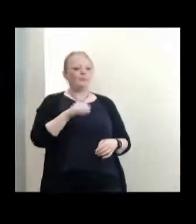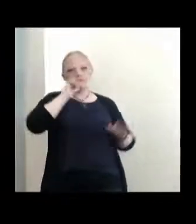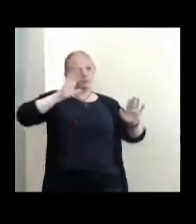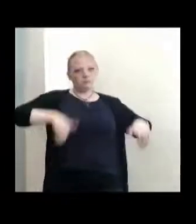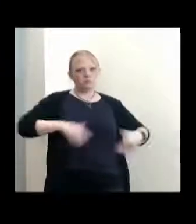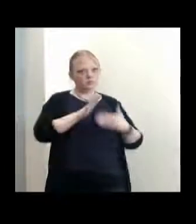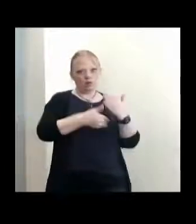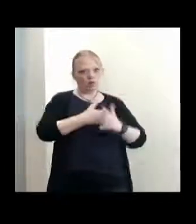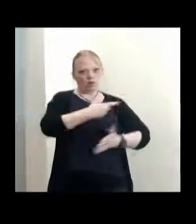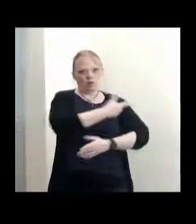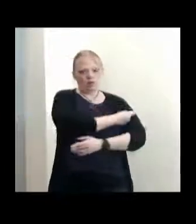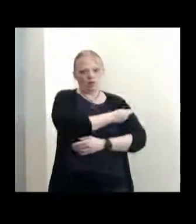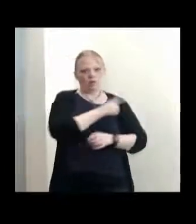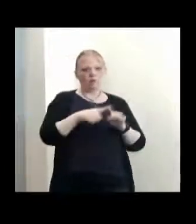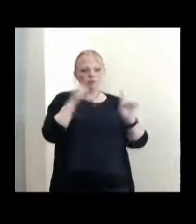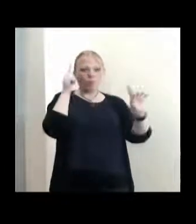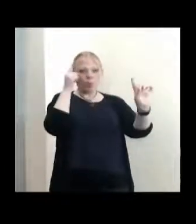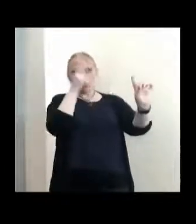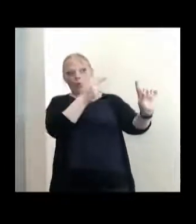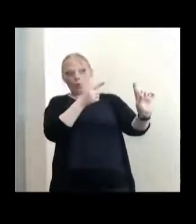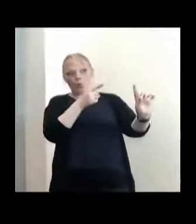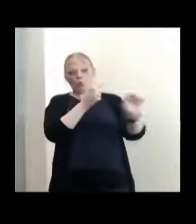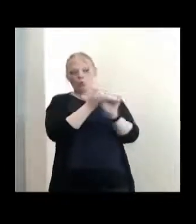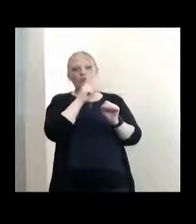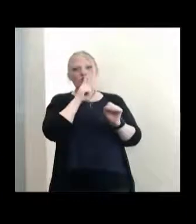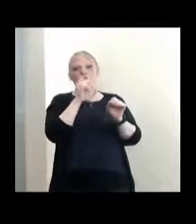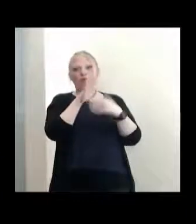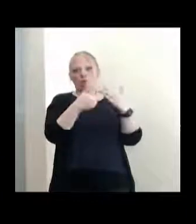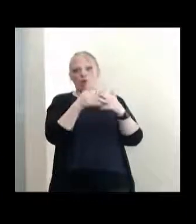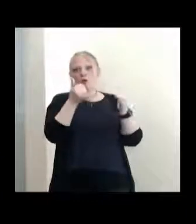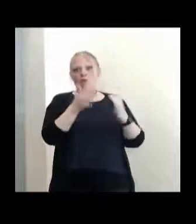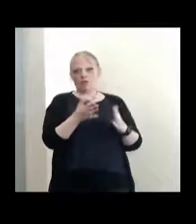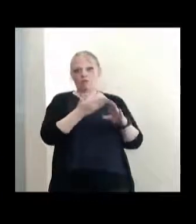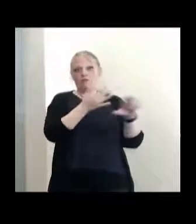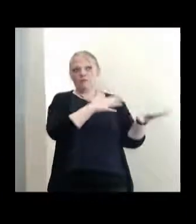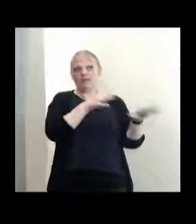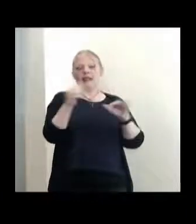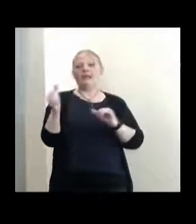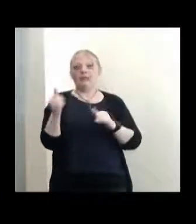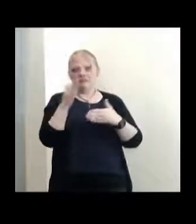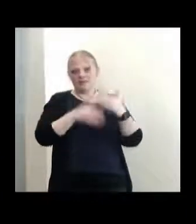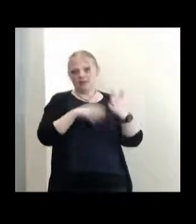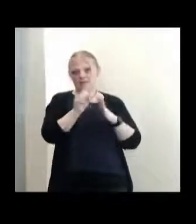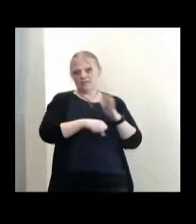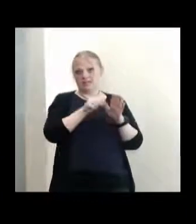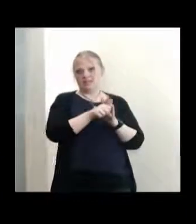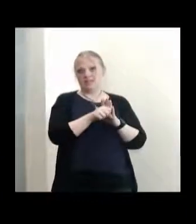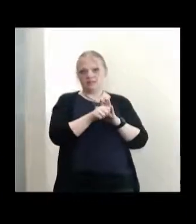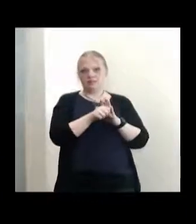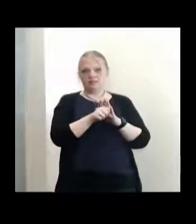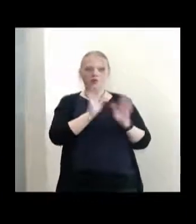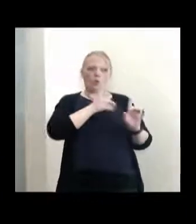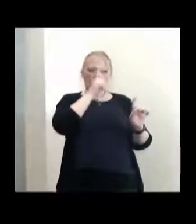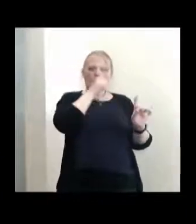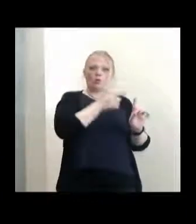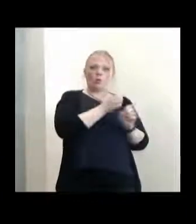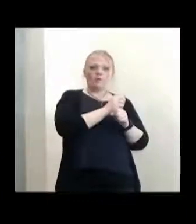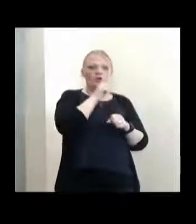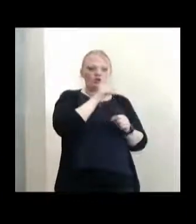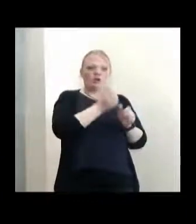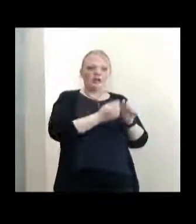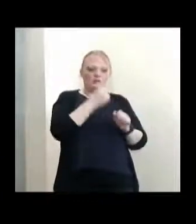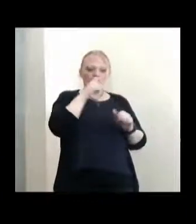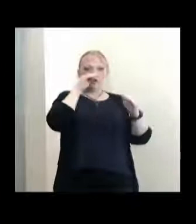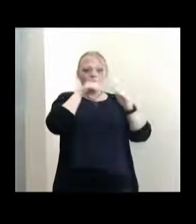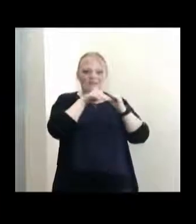vaccinated, but the goal is to make certain that every player gets vaccinated before they leave from the end of the season. So our goal is to ensure that everyone that will